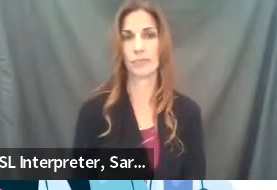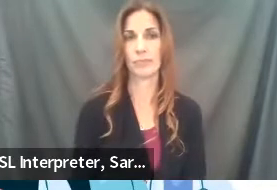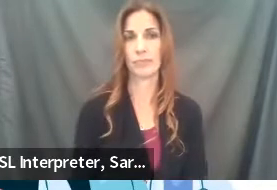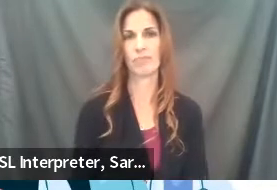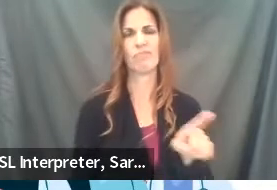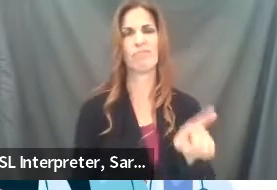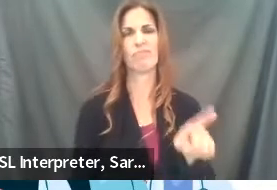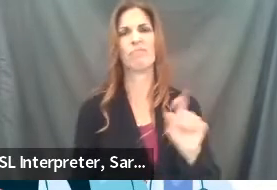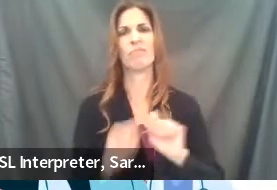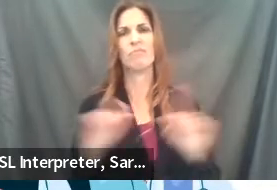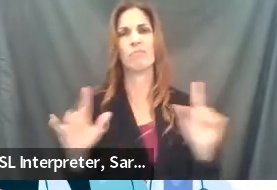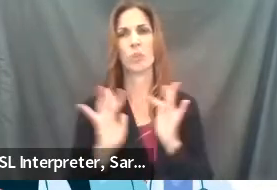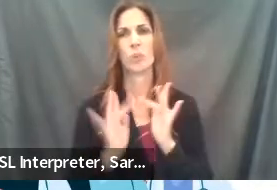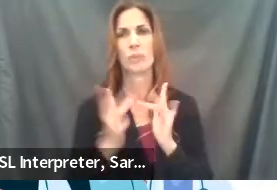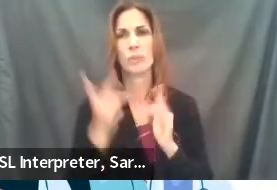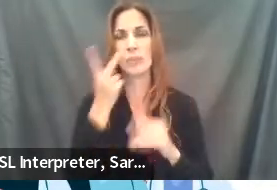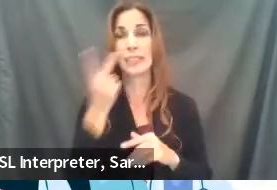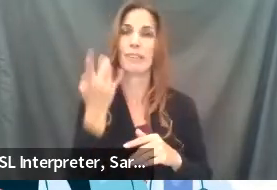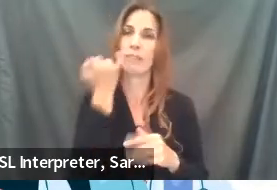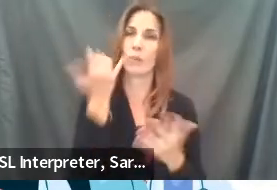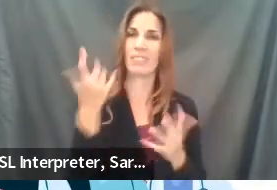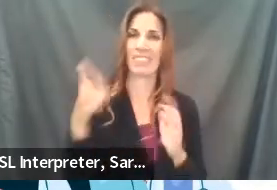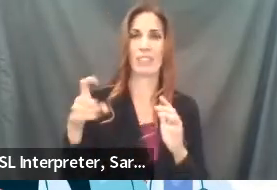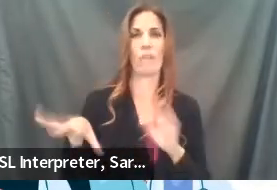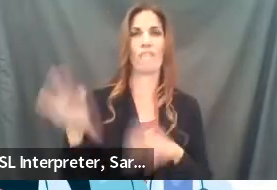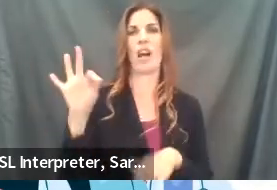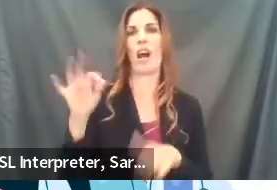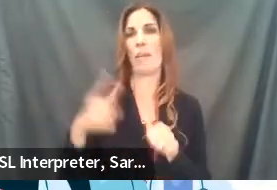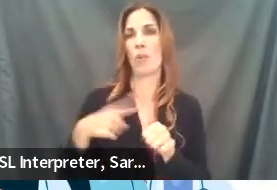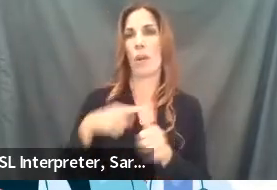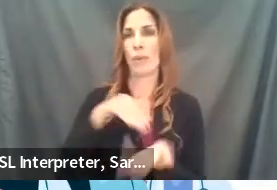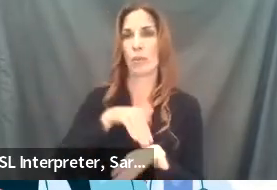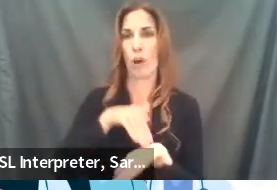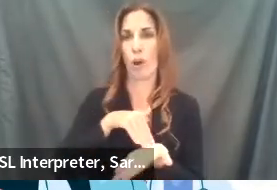that we have to find a primary care doctor. It's